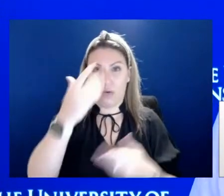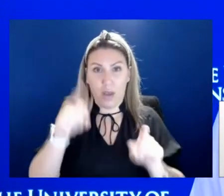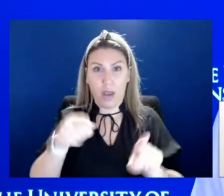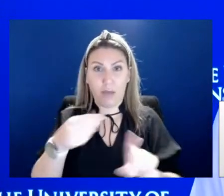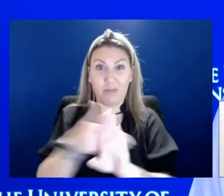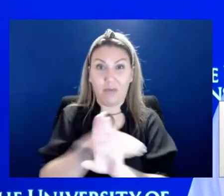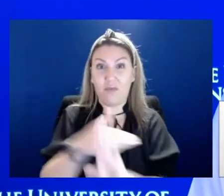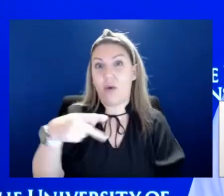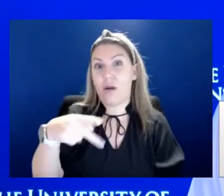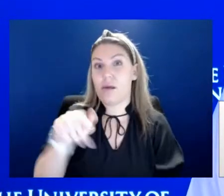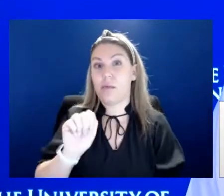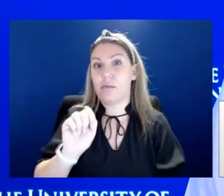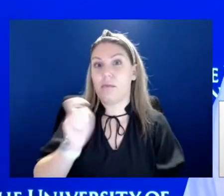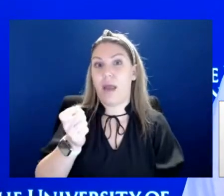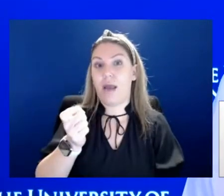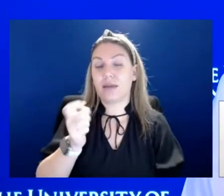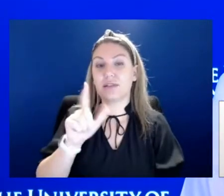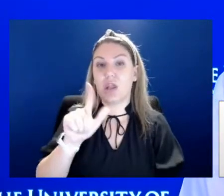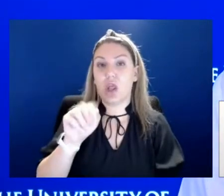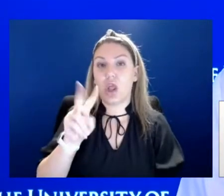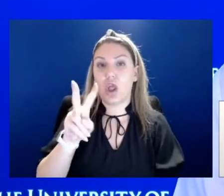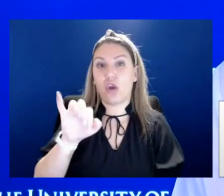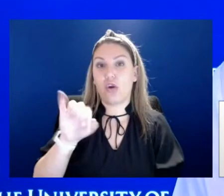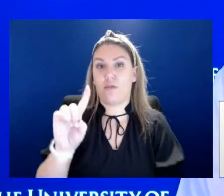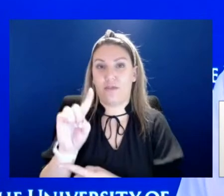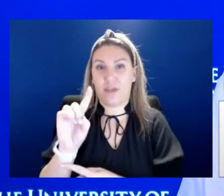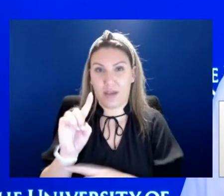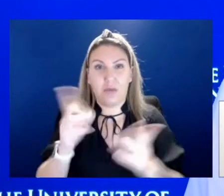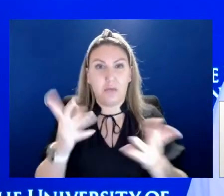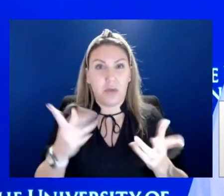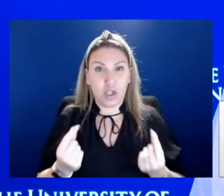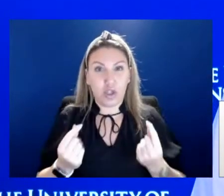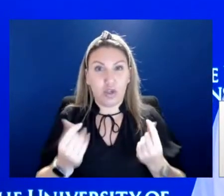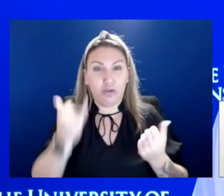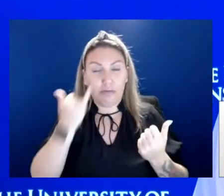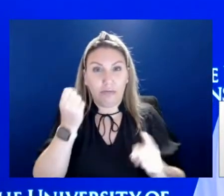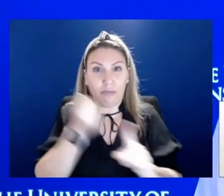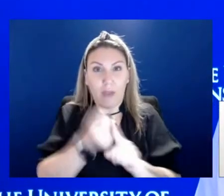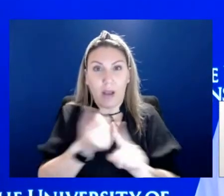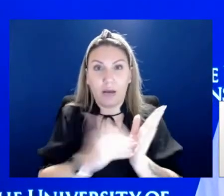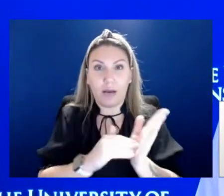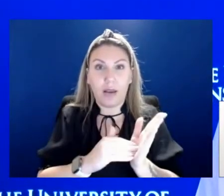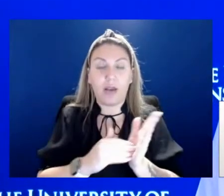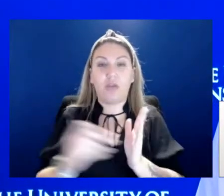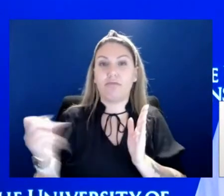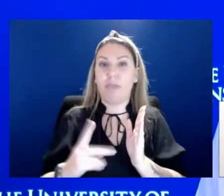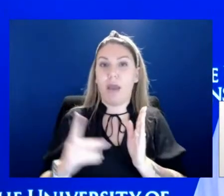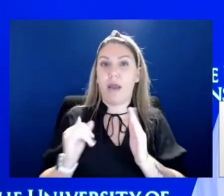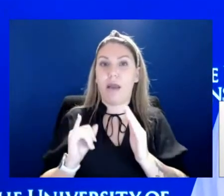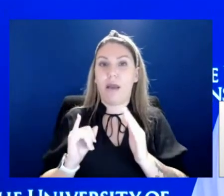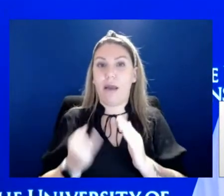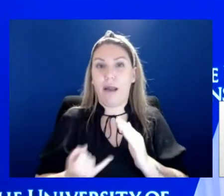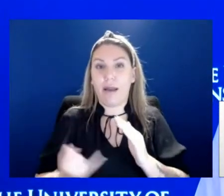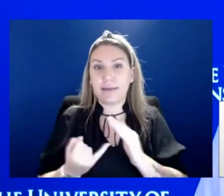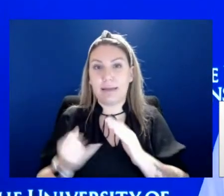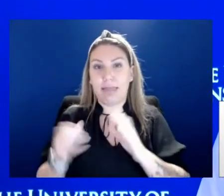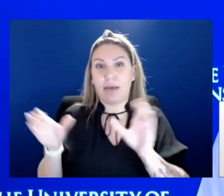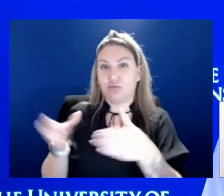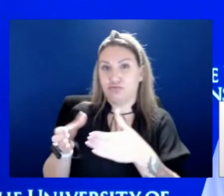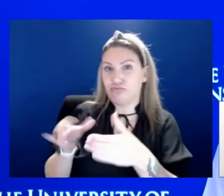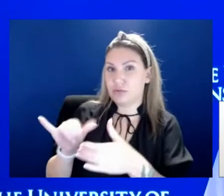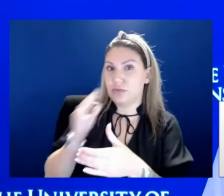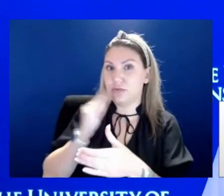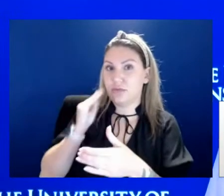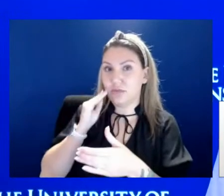it's important to understand what should you do. You should go back into isolation for a little bit, about that